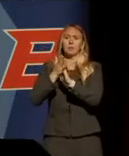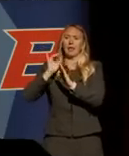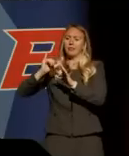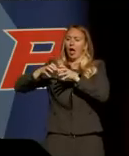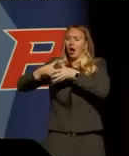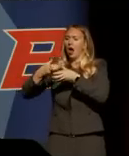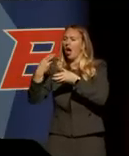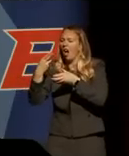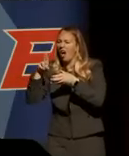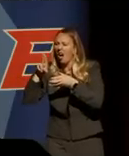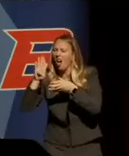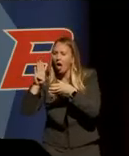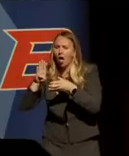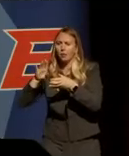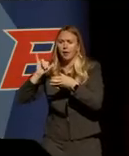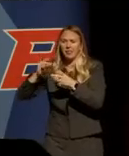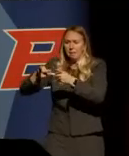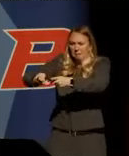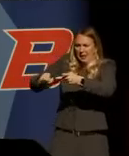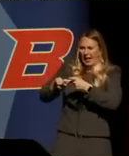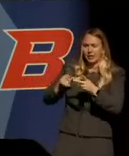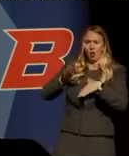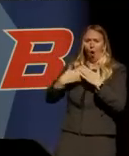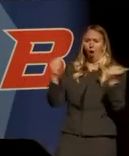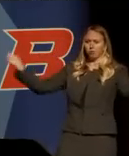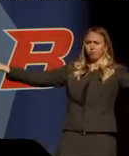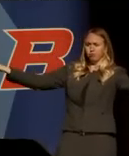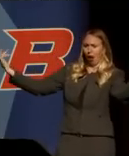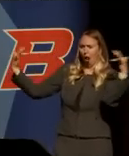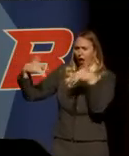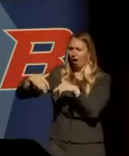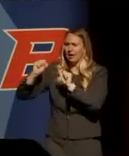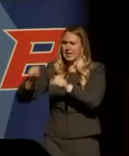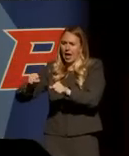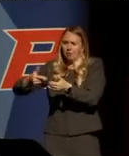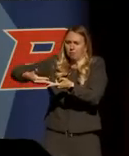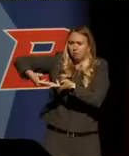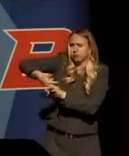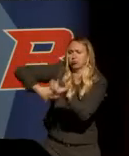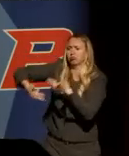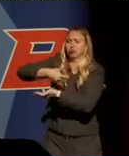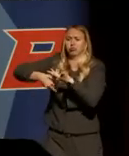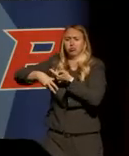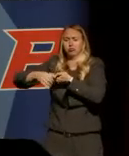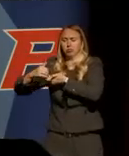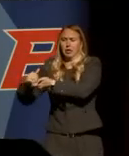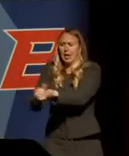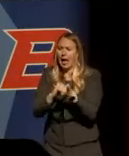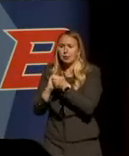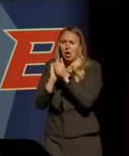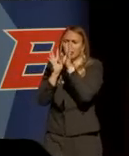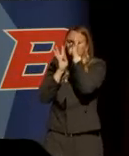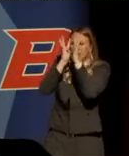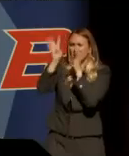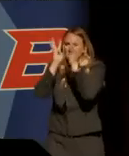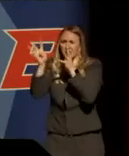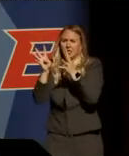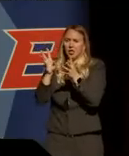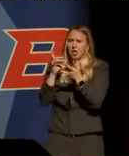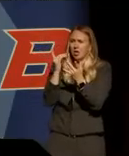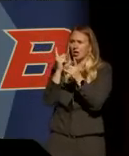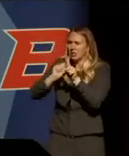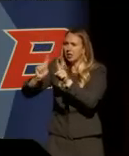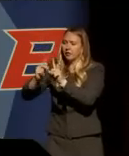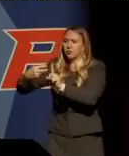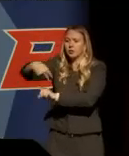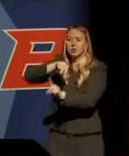that you can come to work across your units and divisions, to begin to think about things in a way